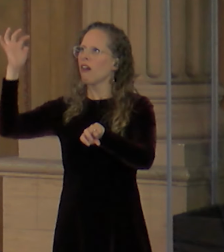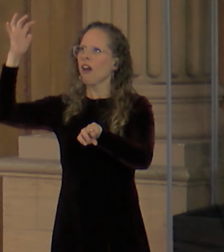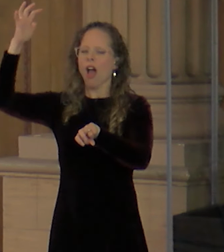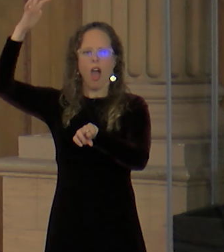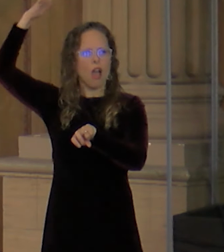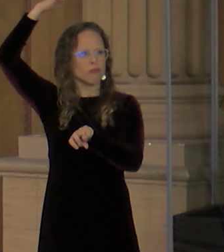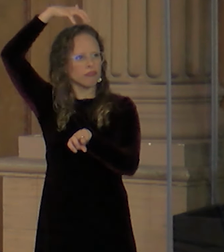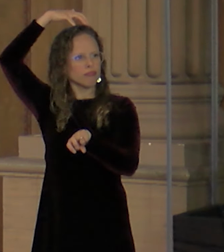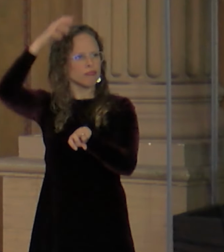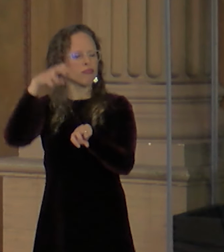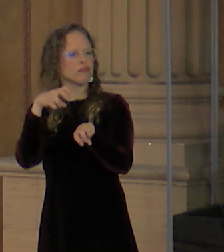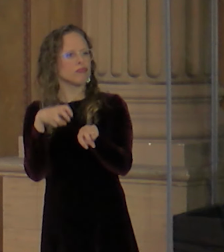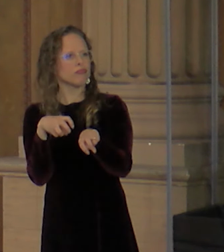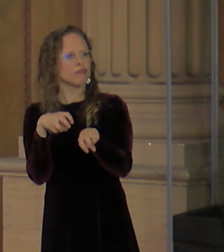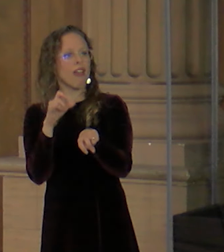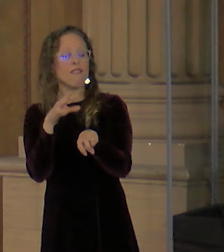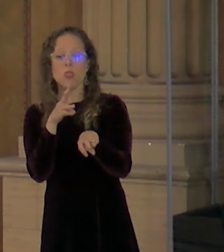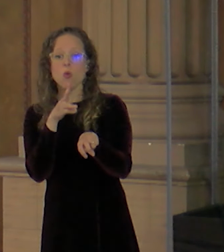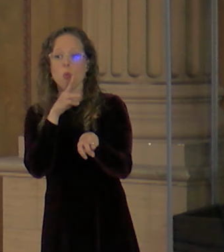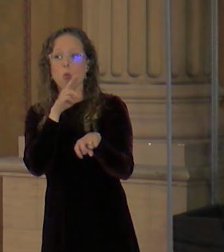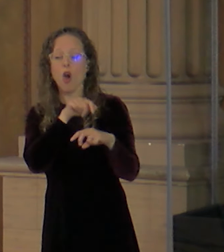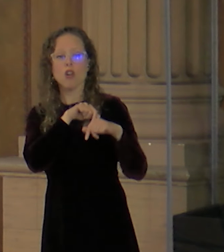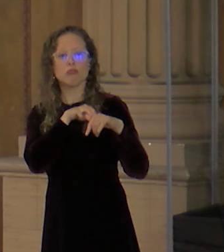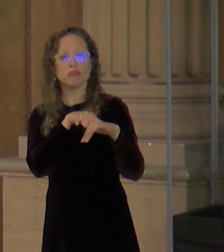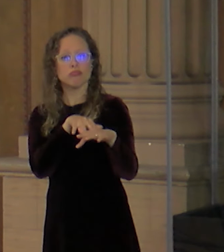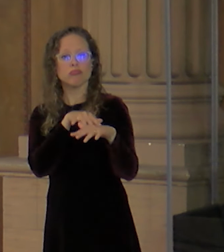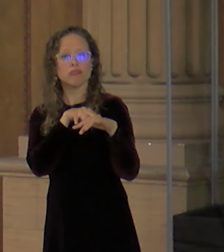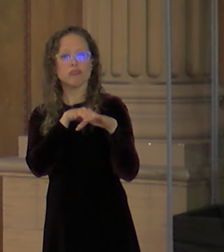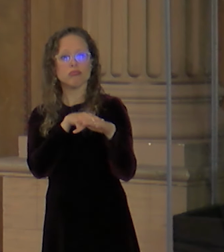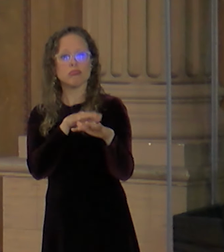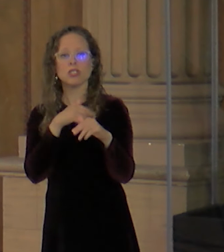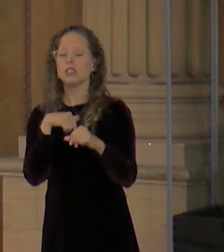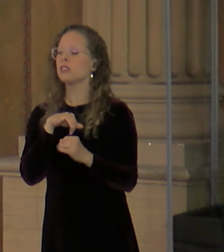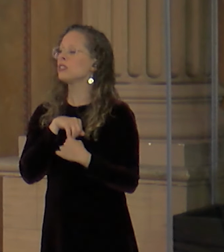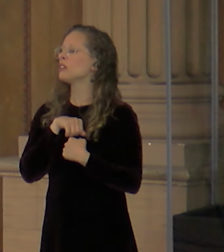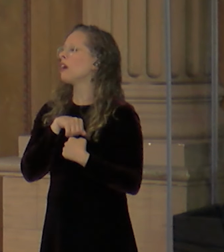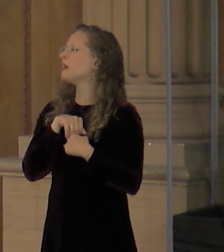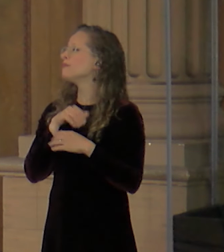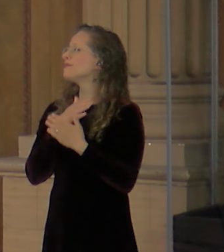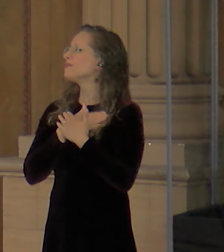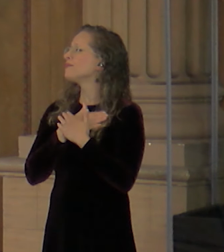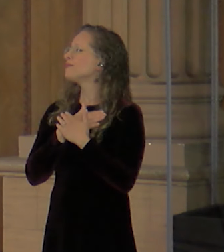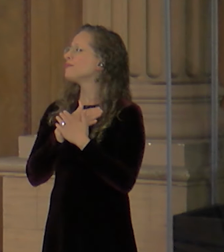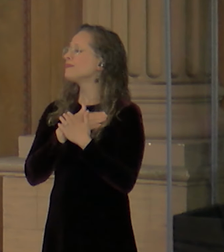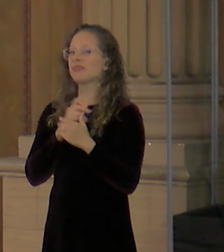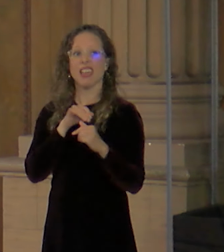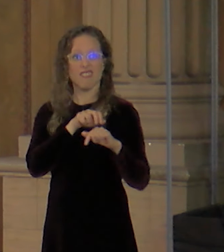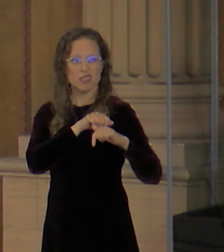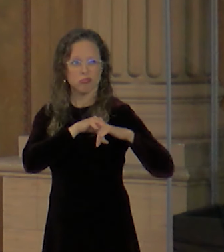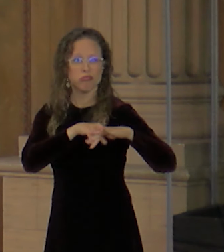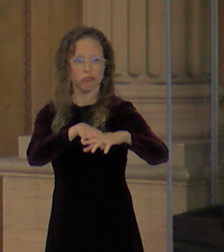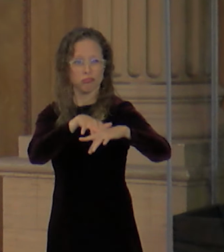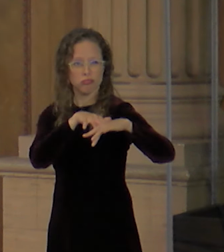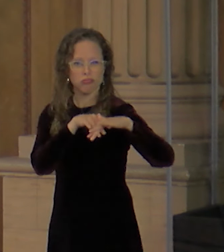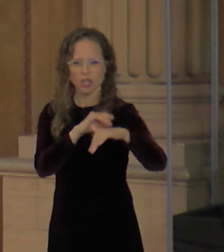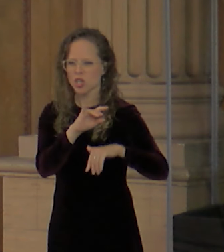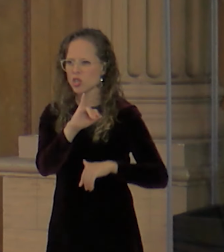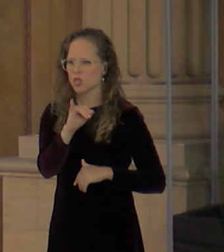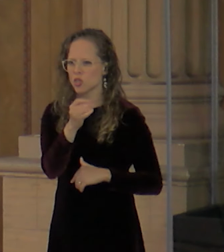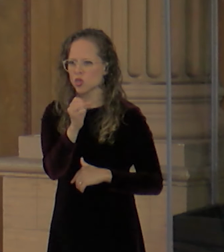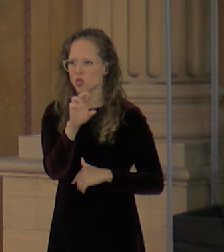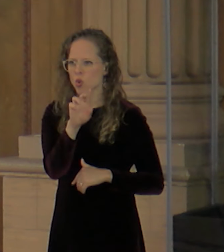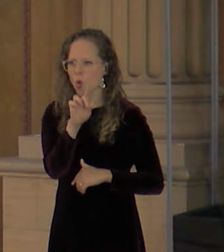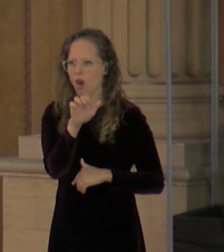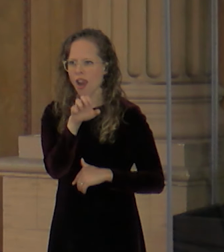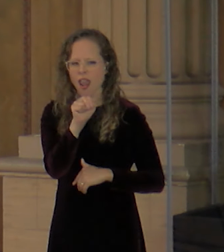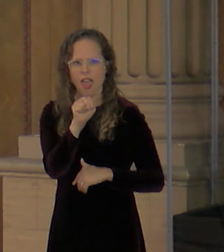not frightened. He's confident, though Jordan rushes against his mouth. Can one take him by his eyes or pierce his nose